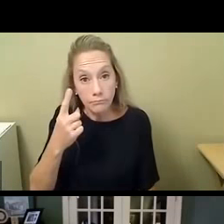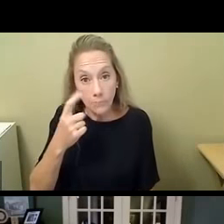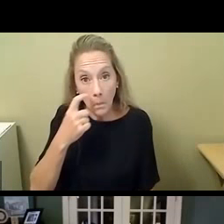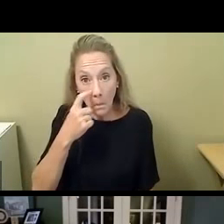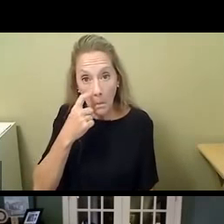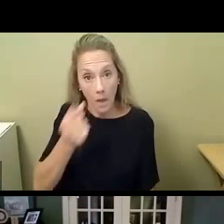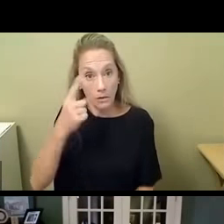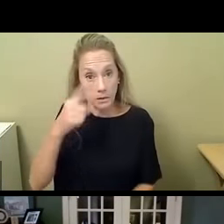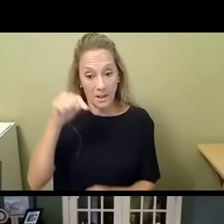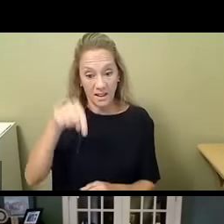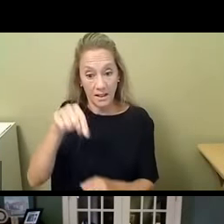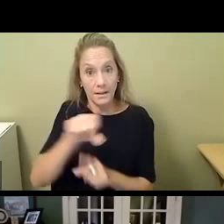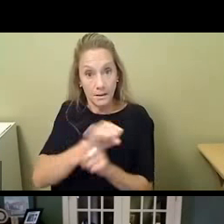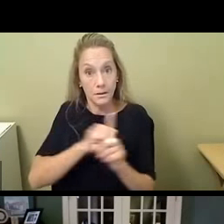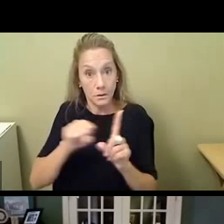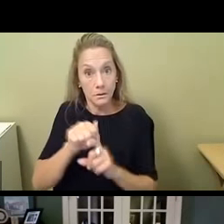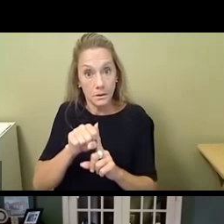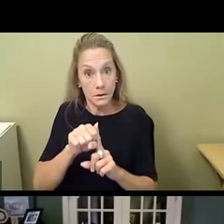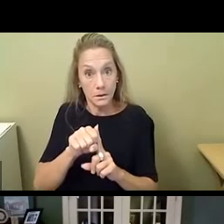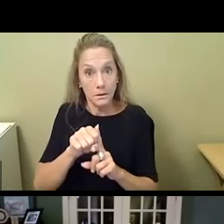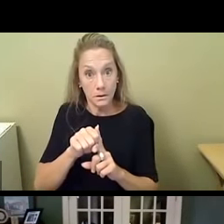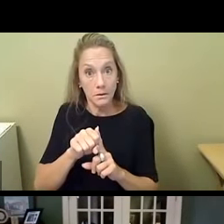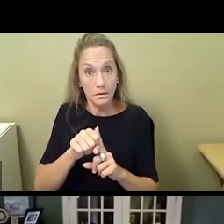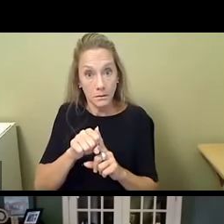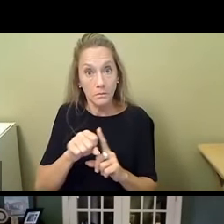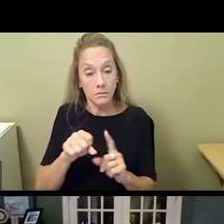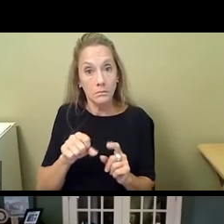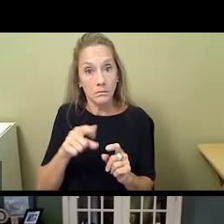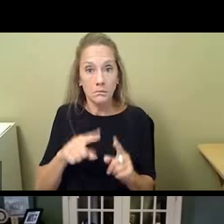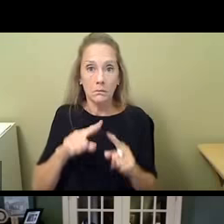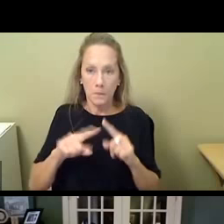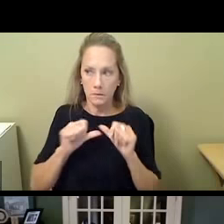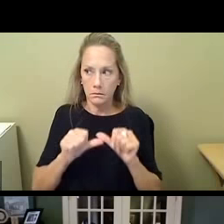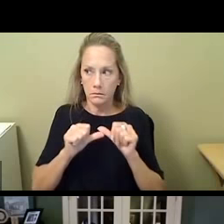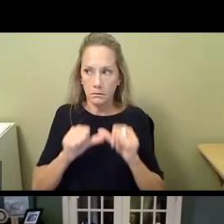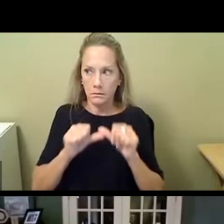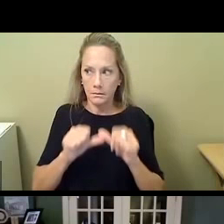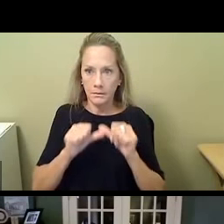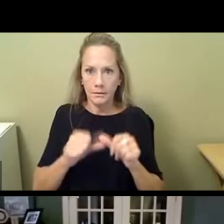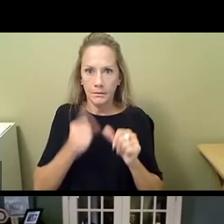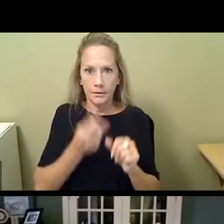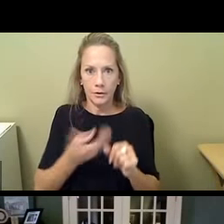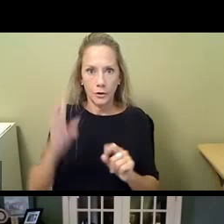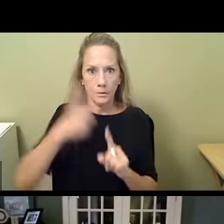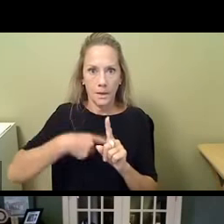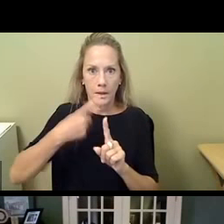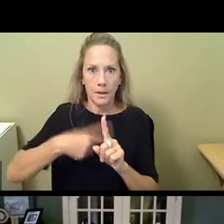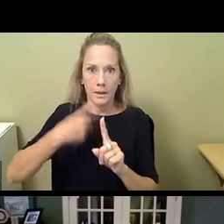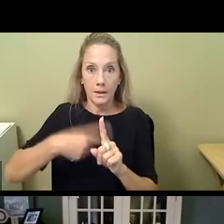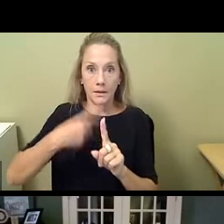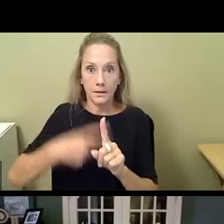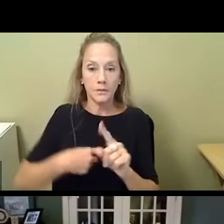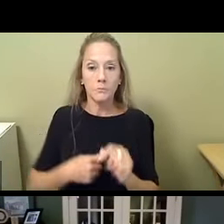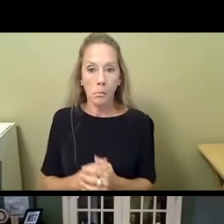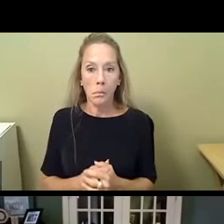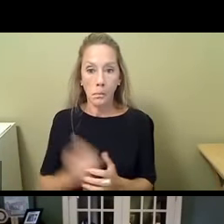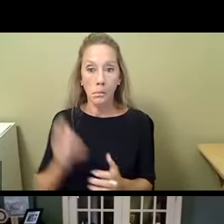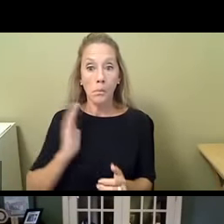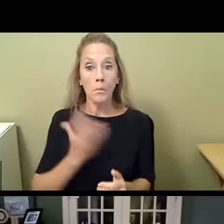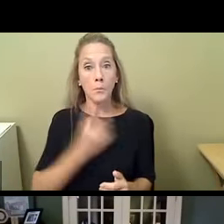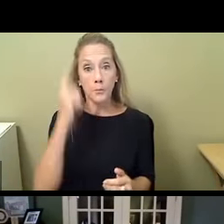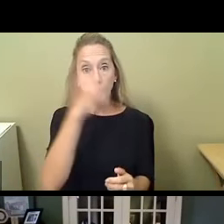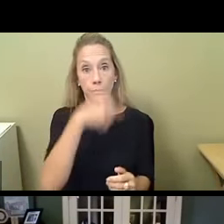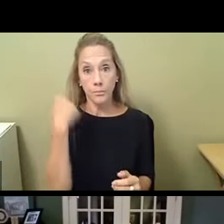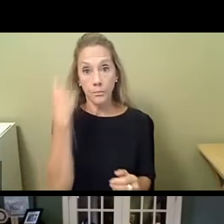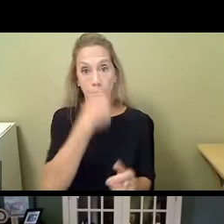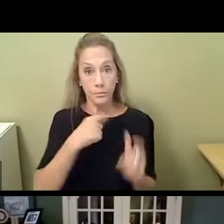this situation where this has gone on for months. Our faces